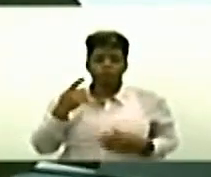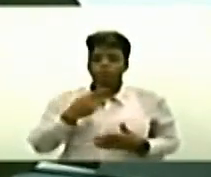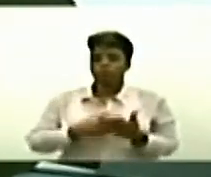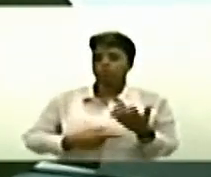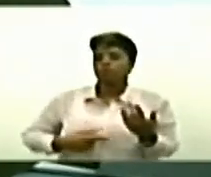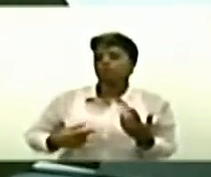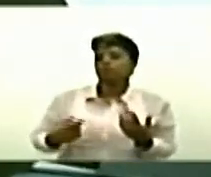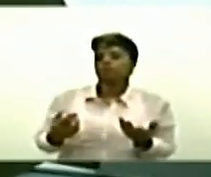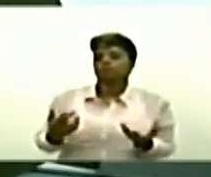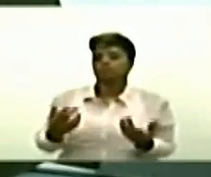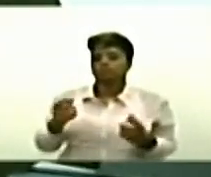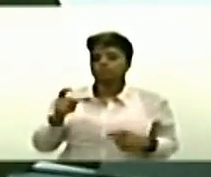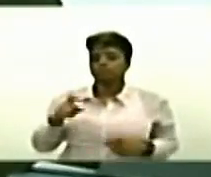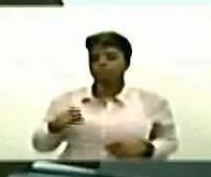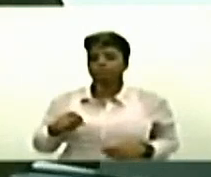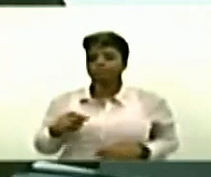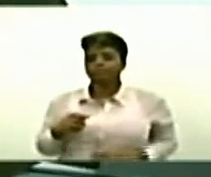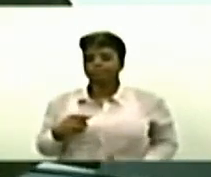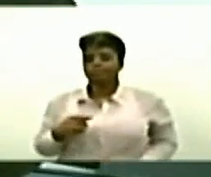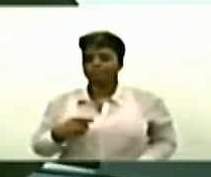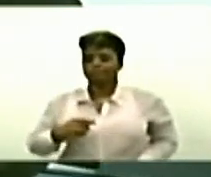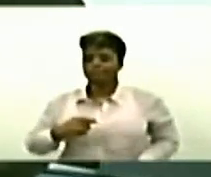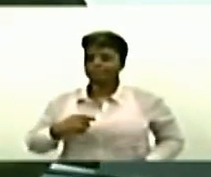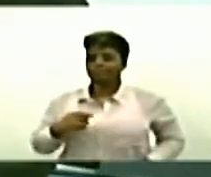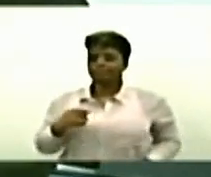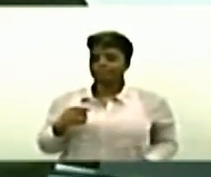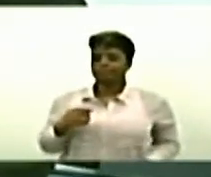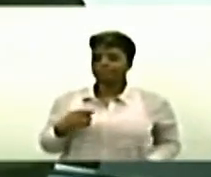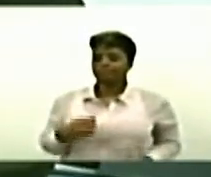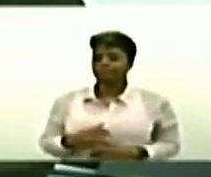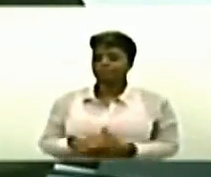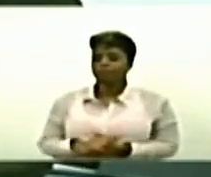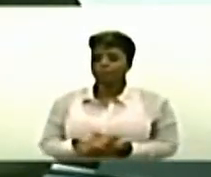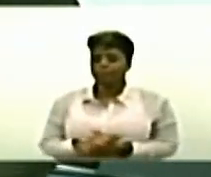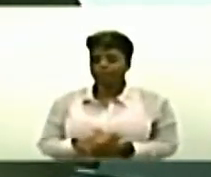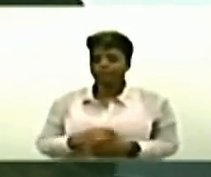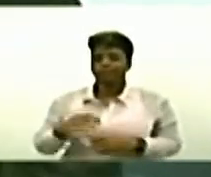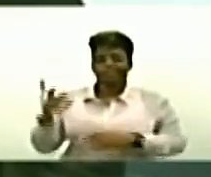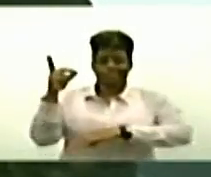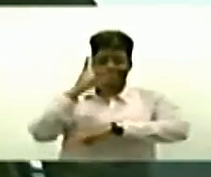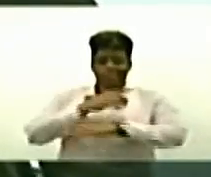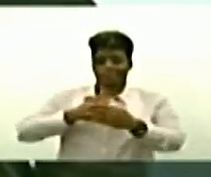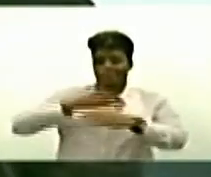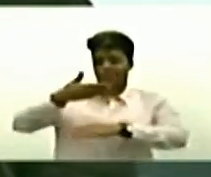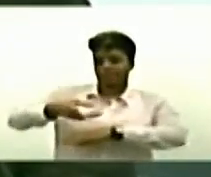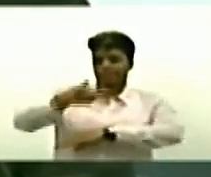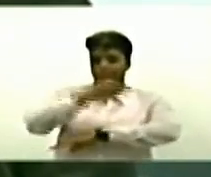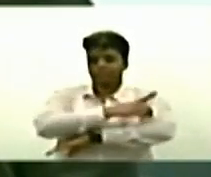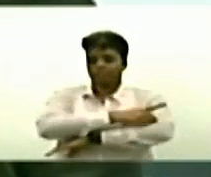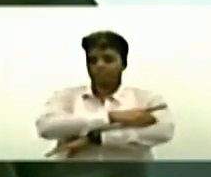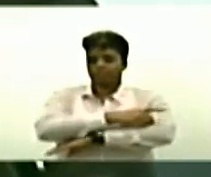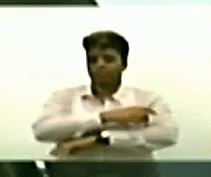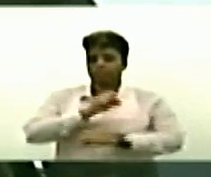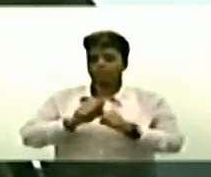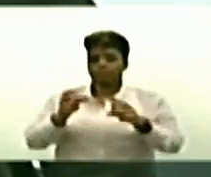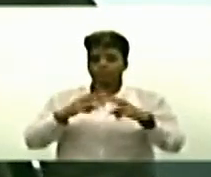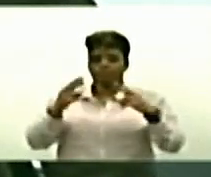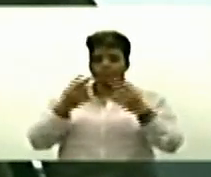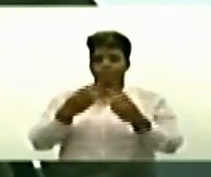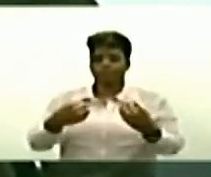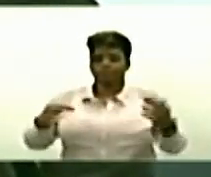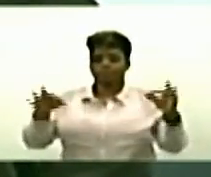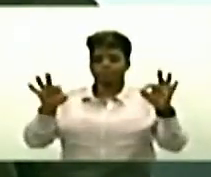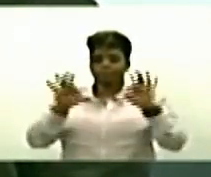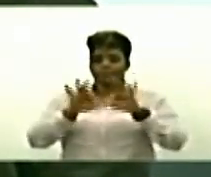with how incidences do evolve day by day. So they are quite critical. Mr.